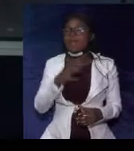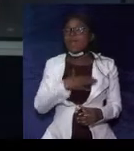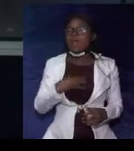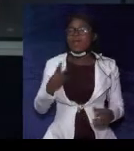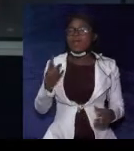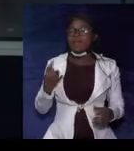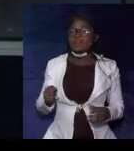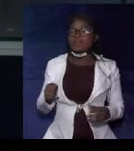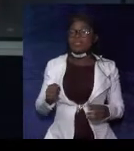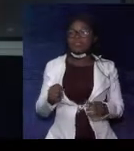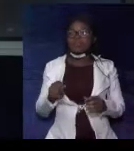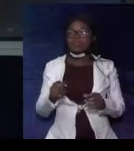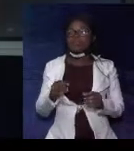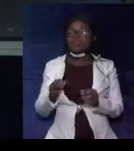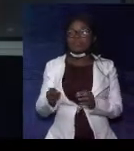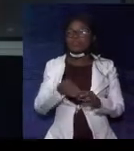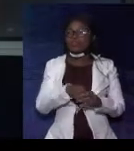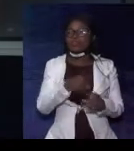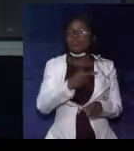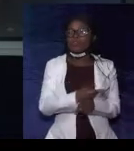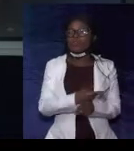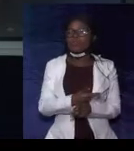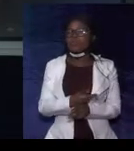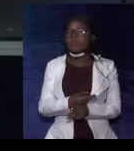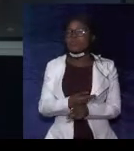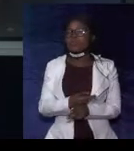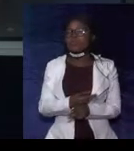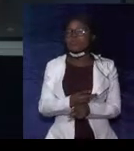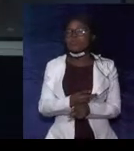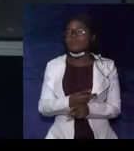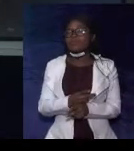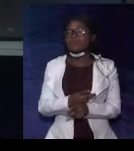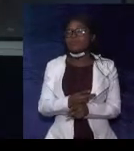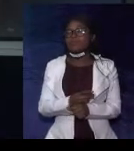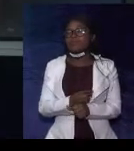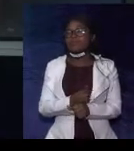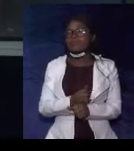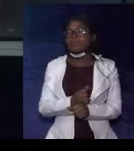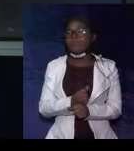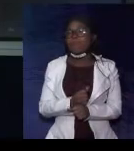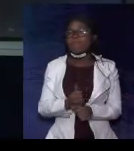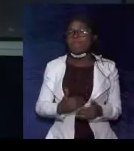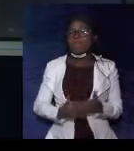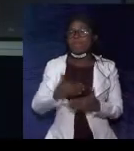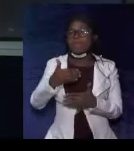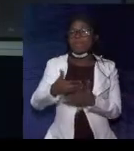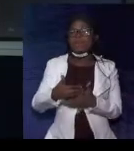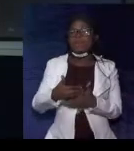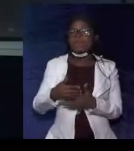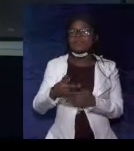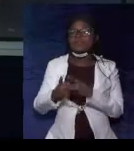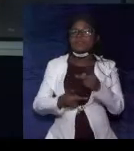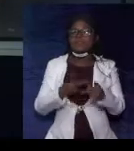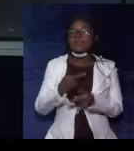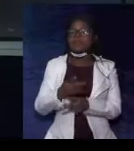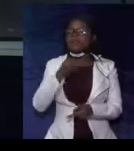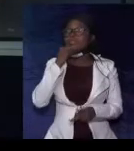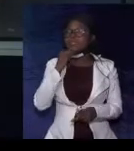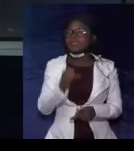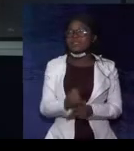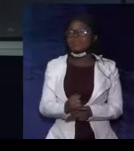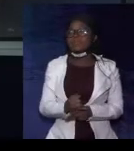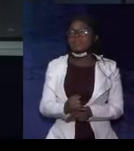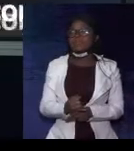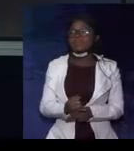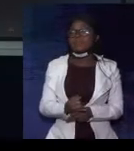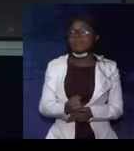you record all these in farm inventory record. Next type of farm record